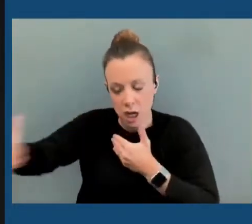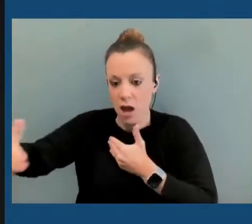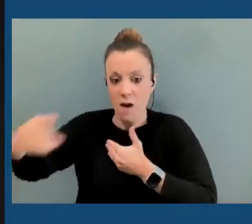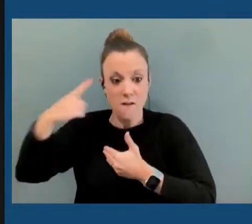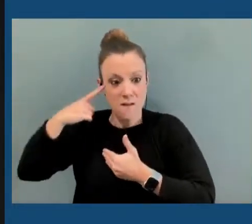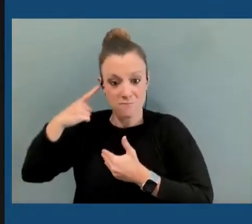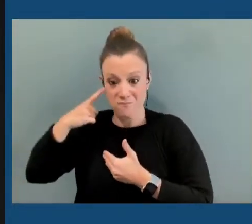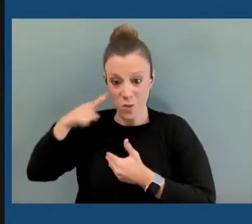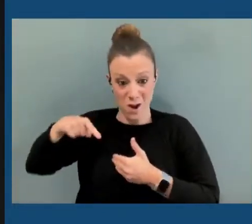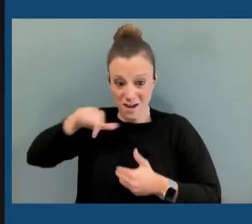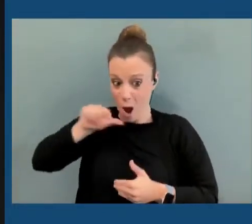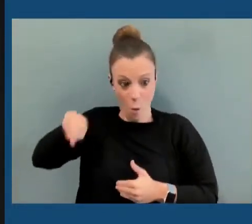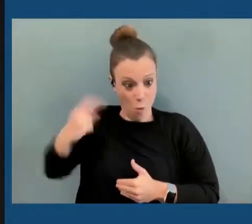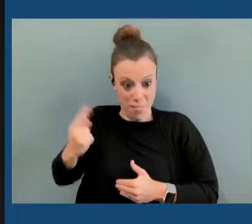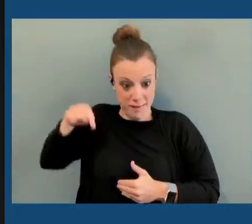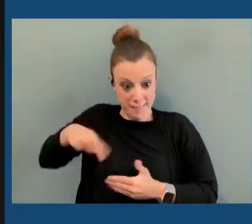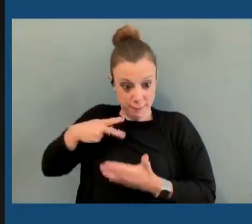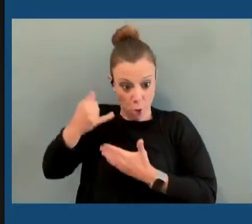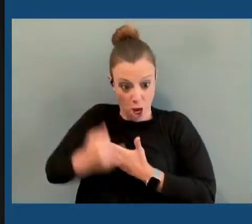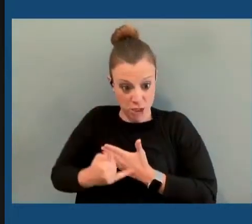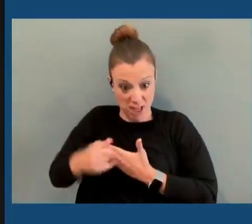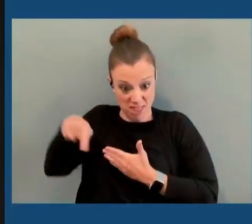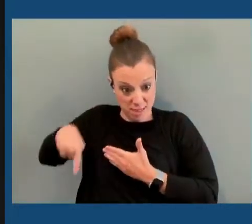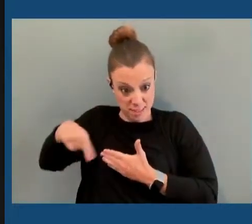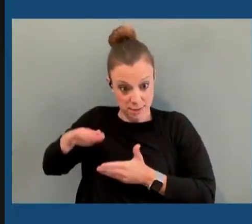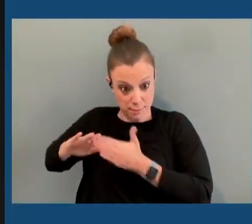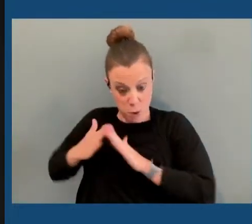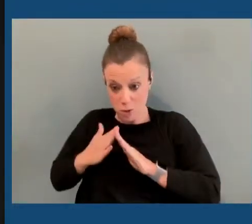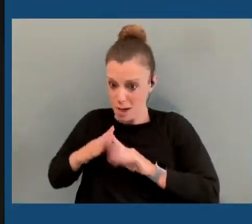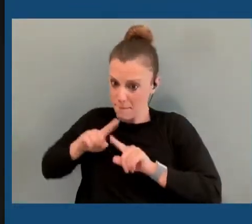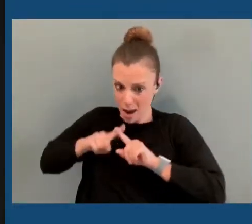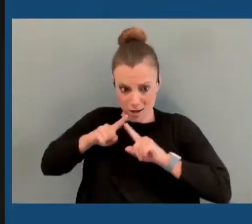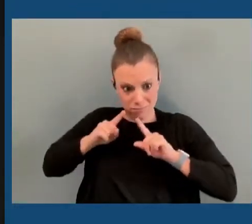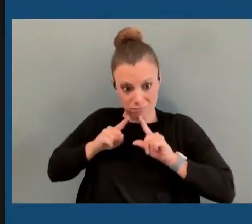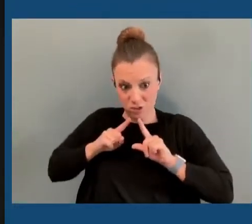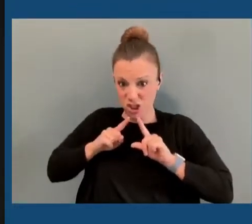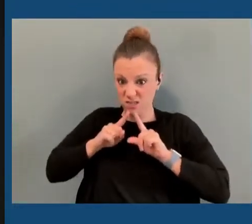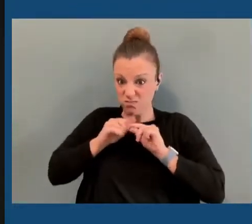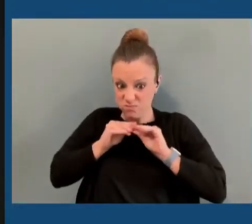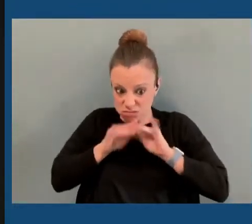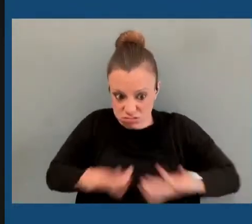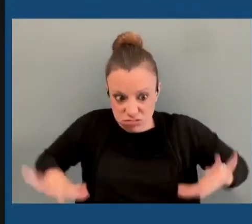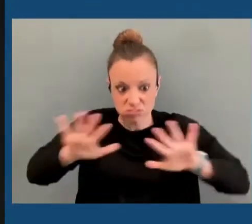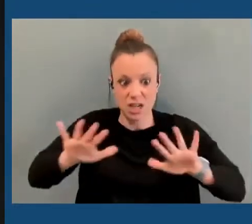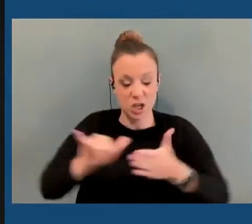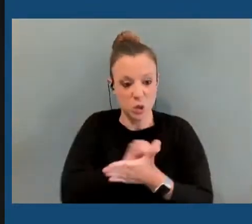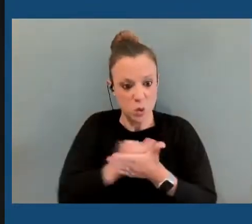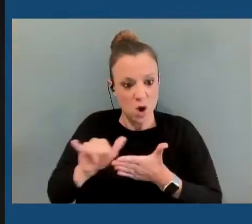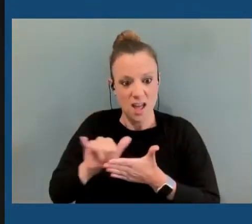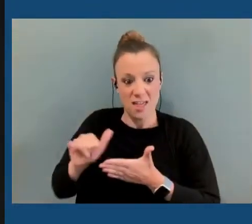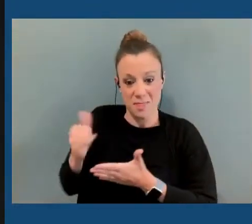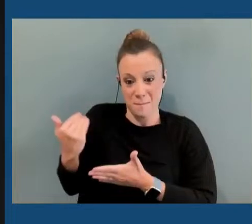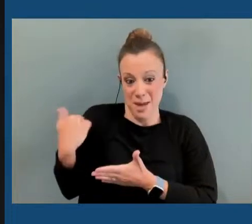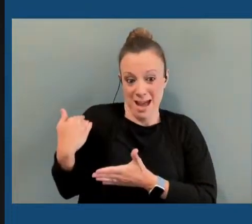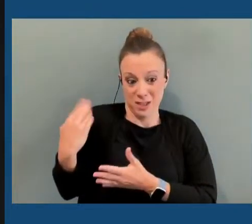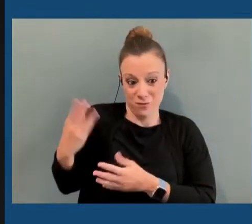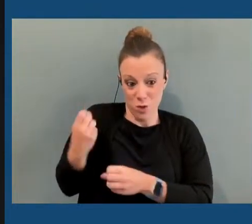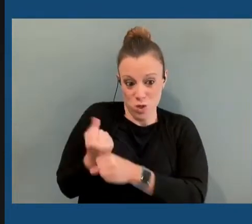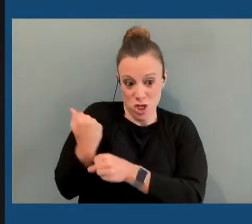project, but for the last few years of investments that have happened and has made